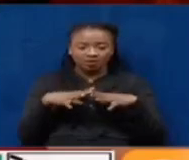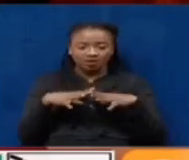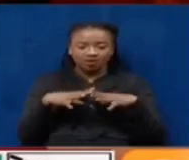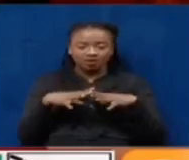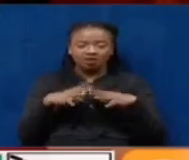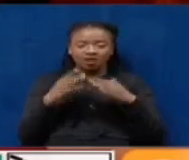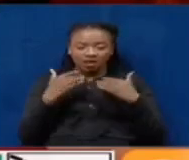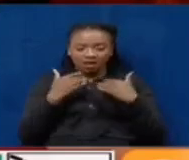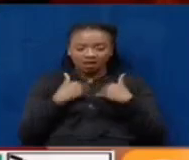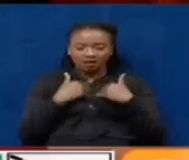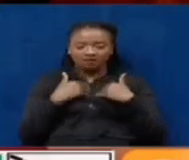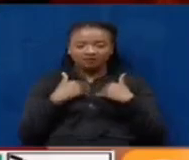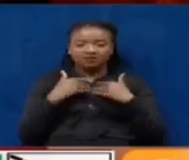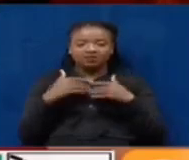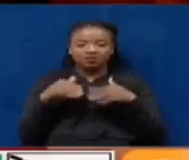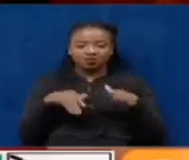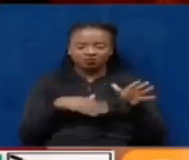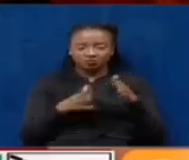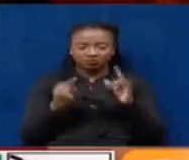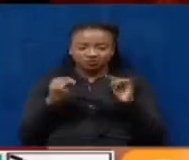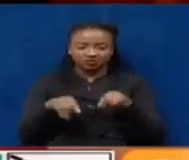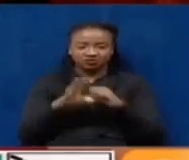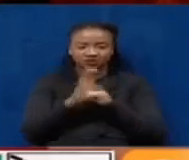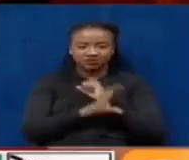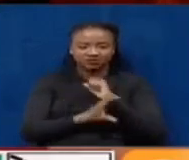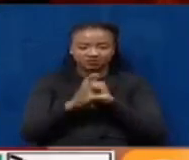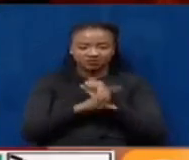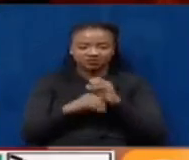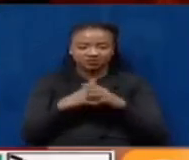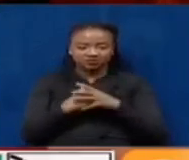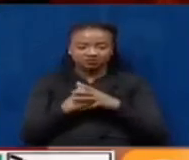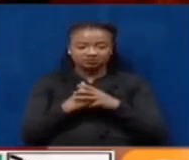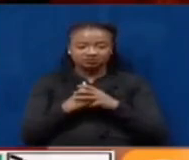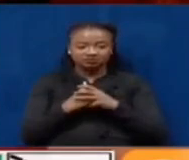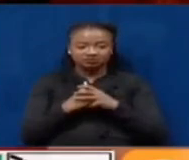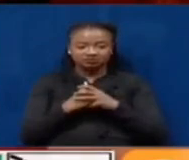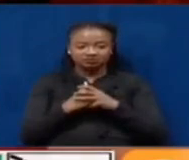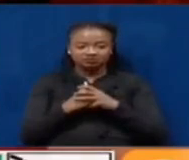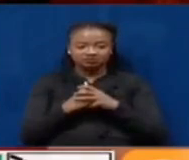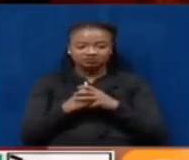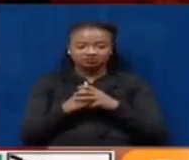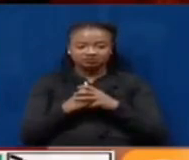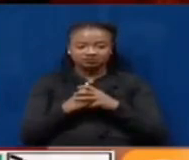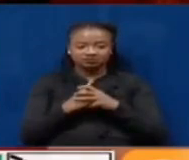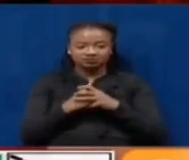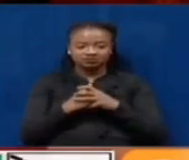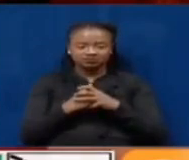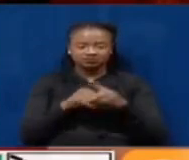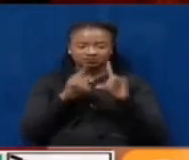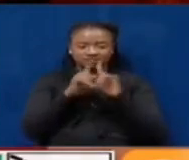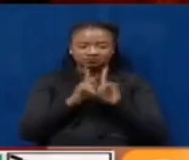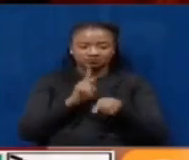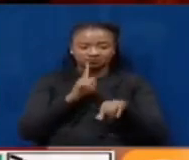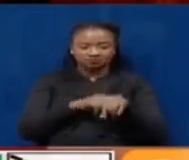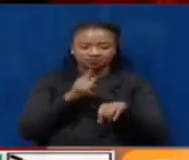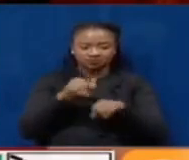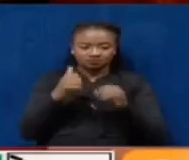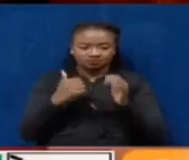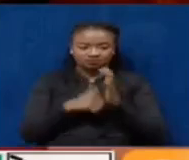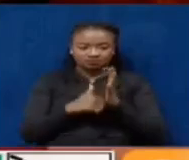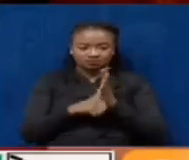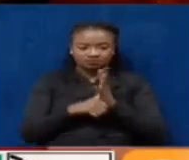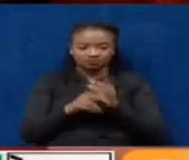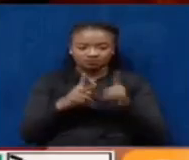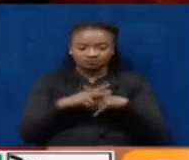their space in this country. But, Mr. Speaker, when that matter was presented to us as an accusation, as a ground